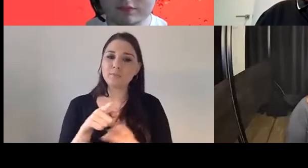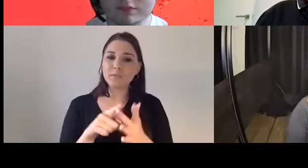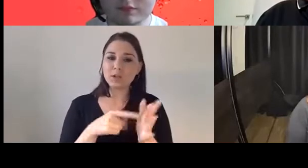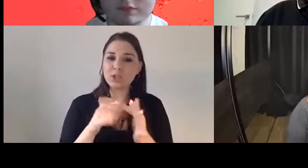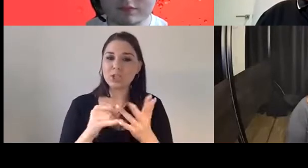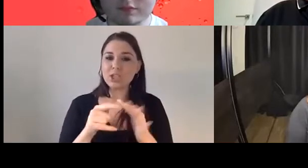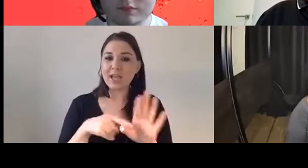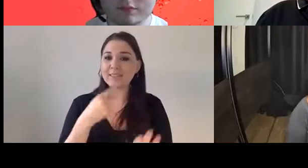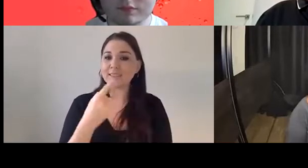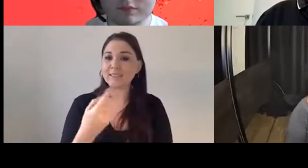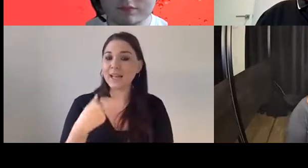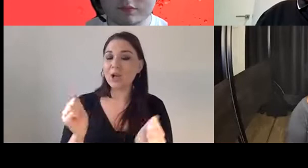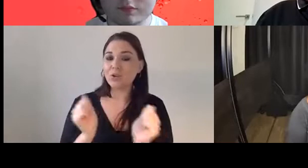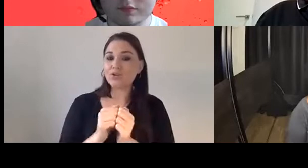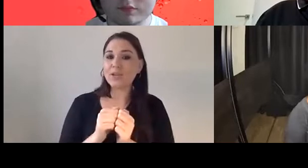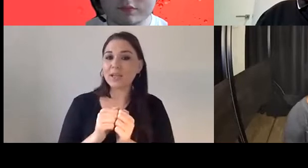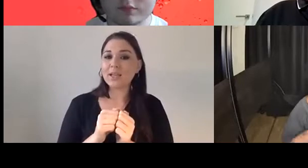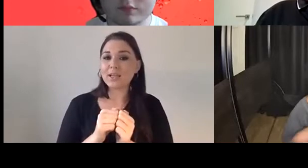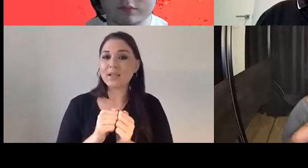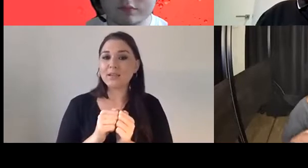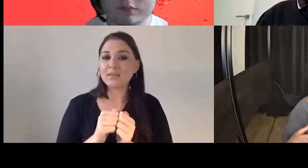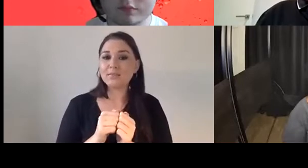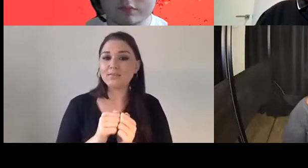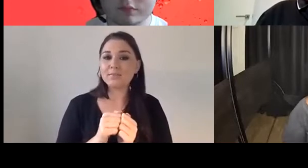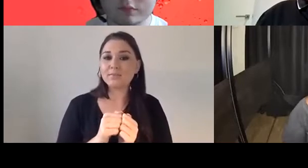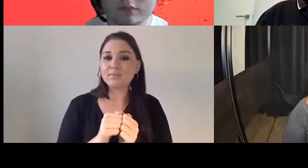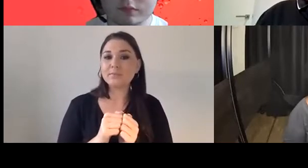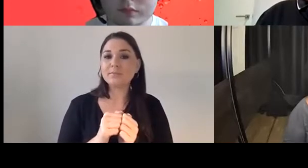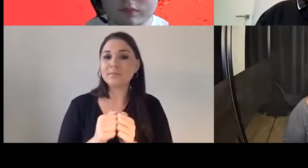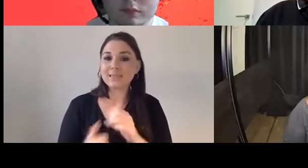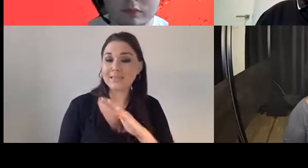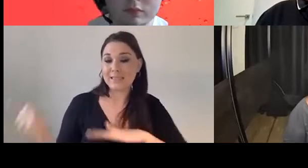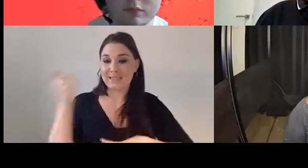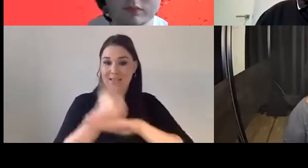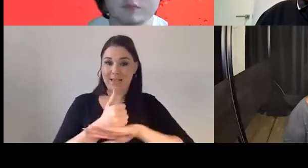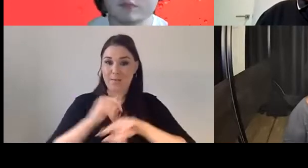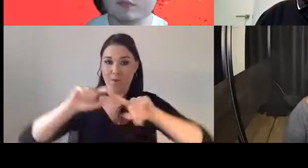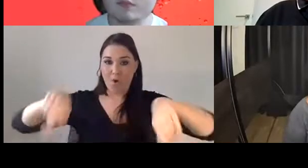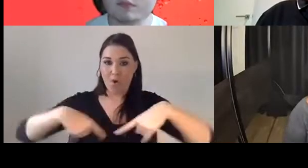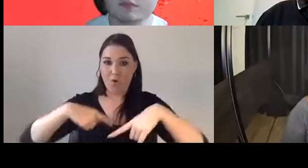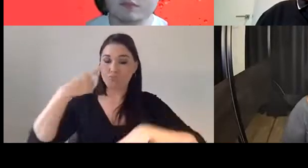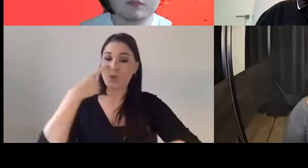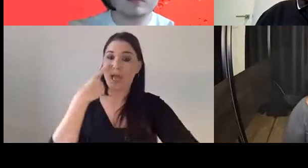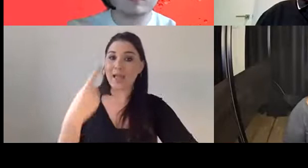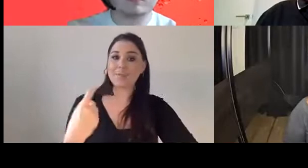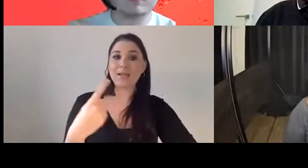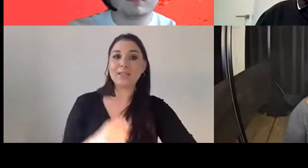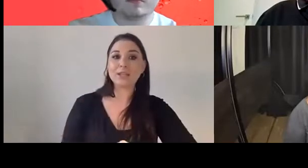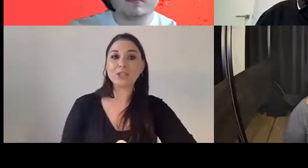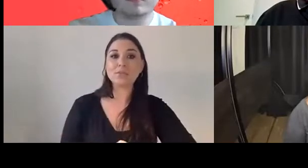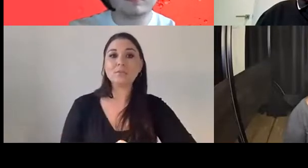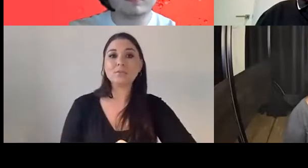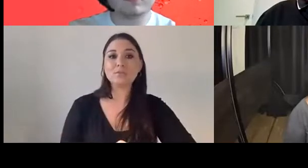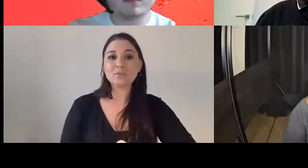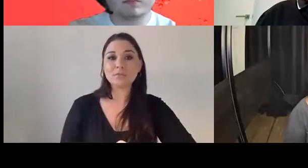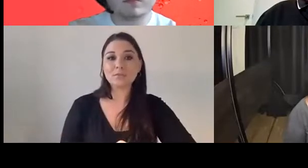the tech lead role. How instead of setting up our expectation, what are preventing people to grow in